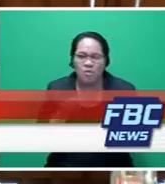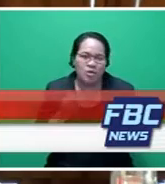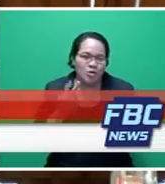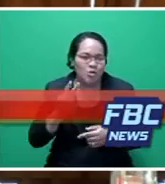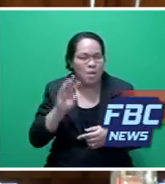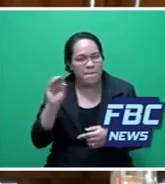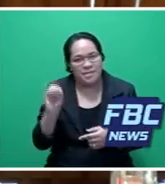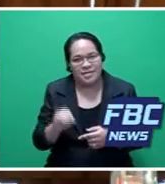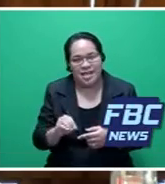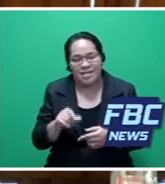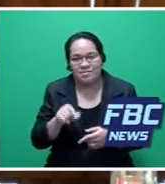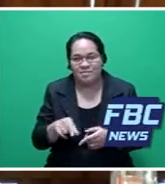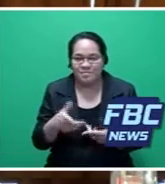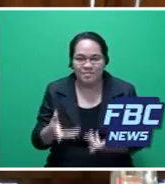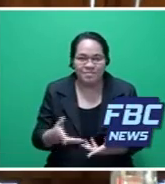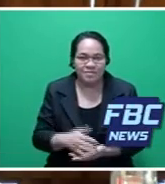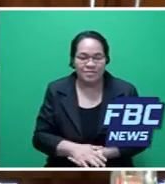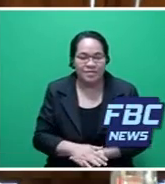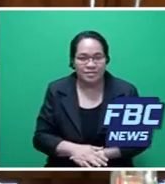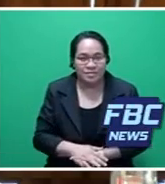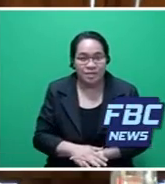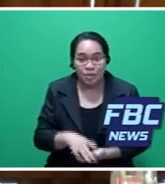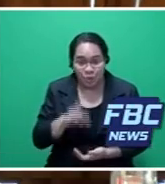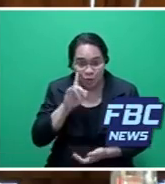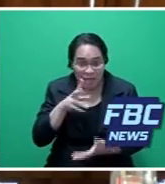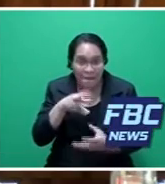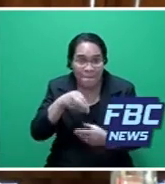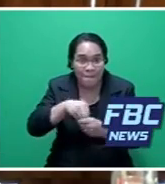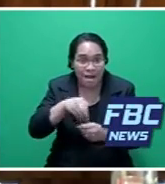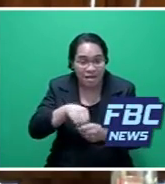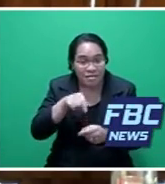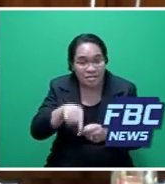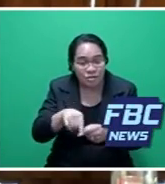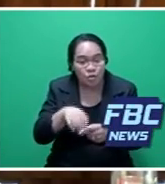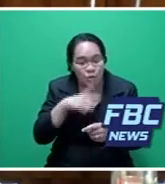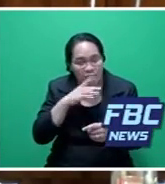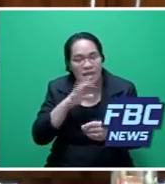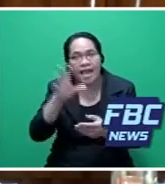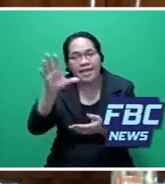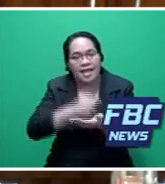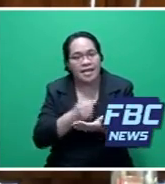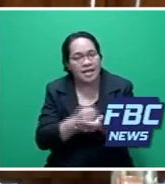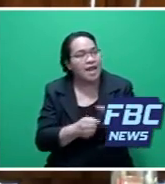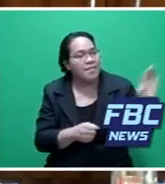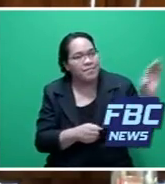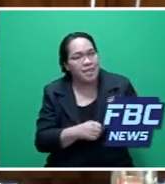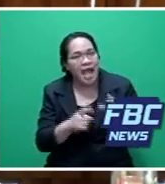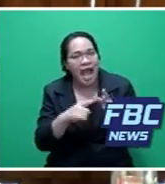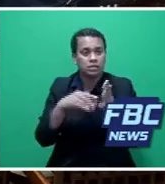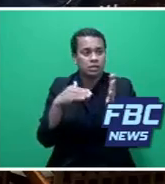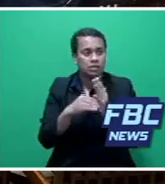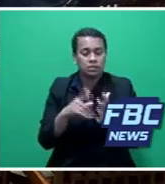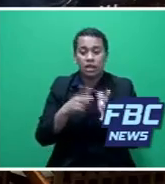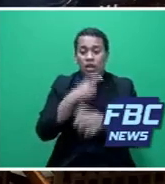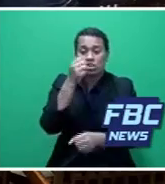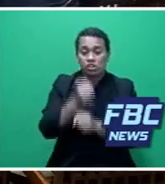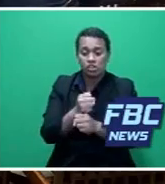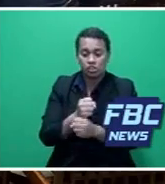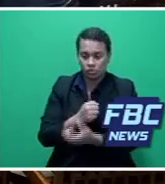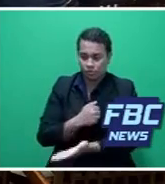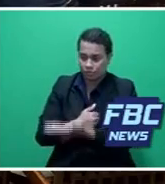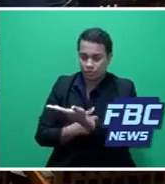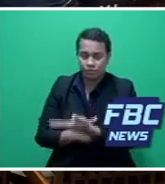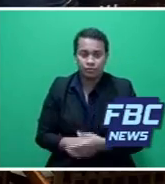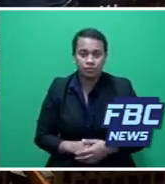that. And of course, as you know, as part of that, we're getting some IDA funds too. So the cost of those funds,